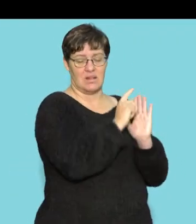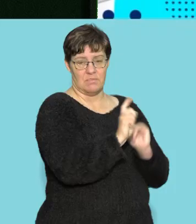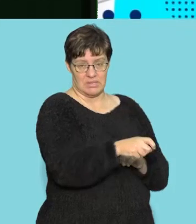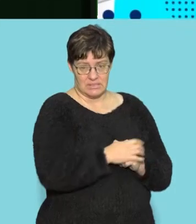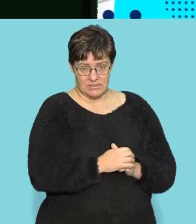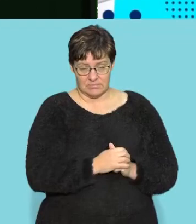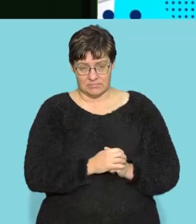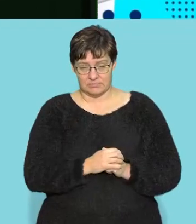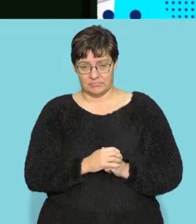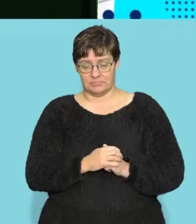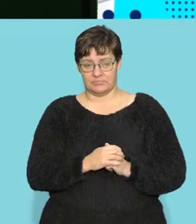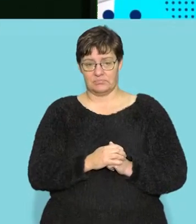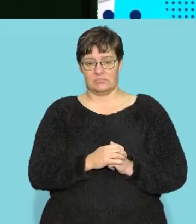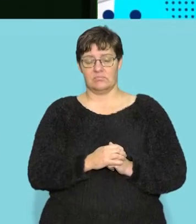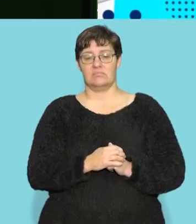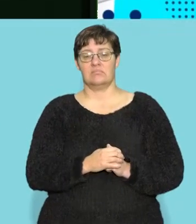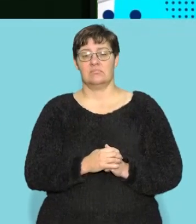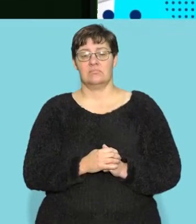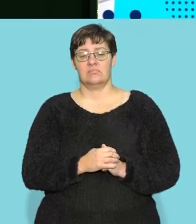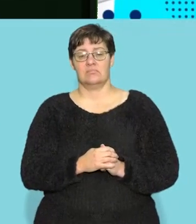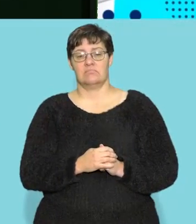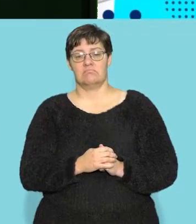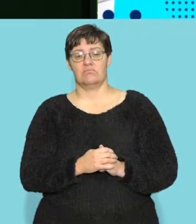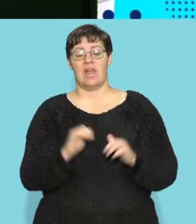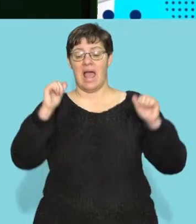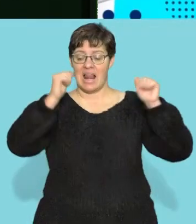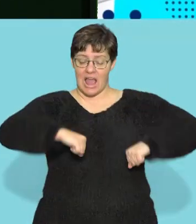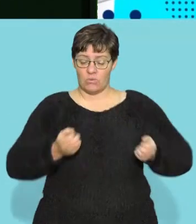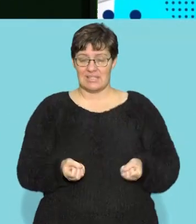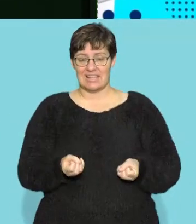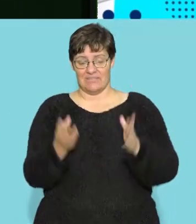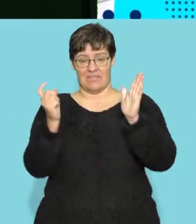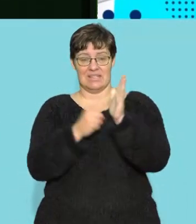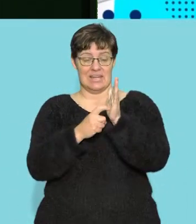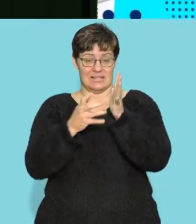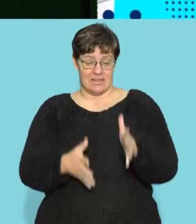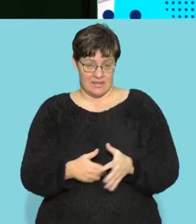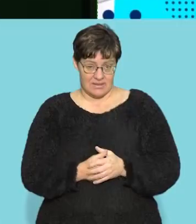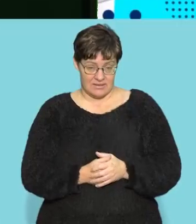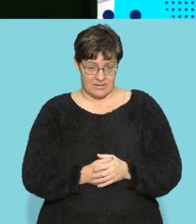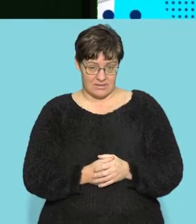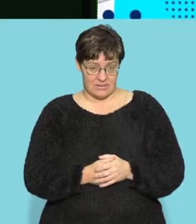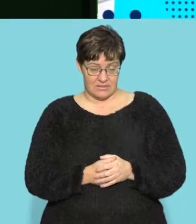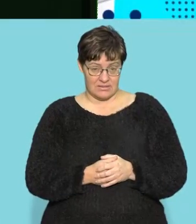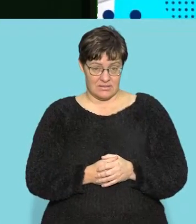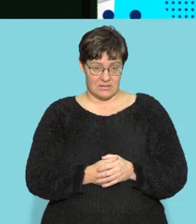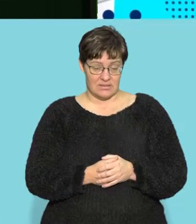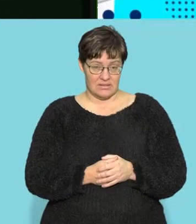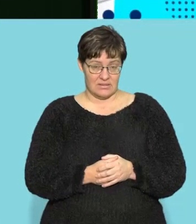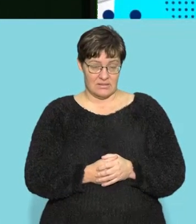now, whenever it comes to an allowance to a debtor, remember I said, and I'm saying it